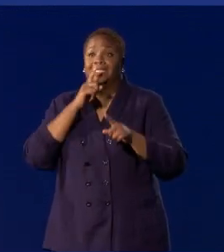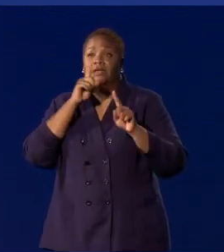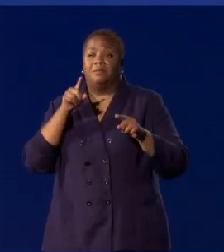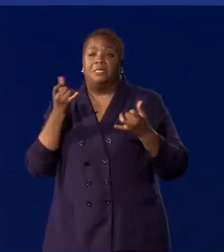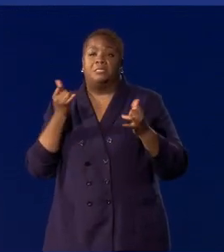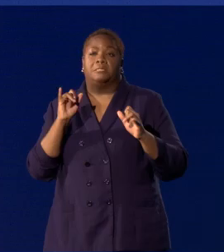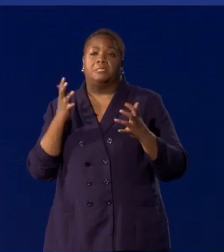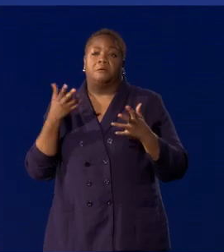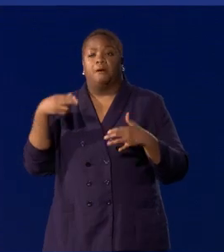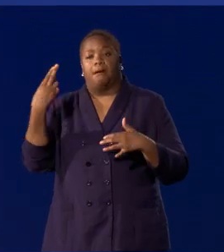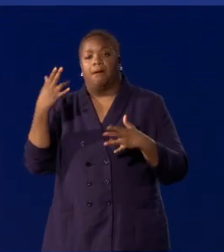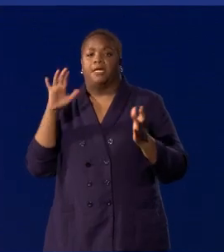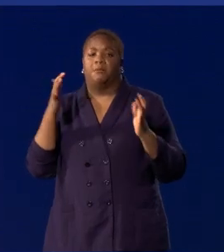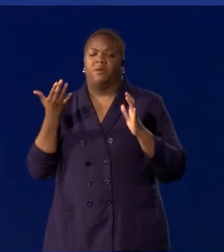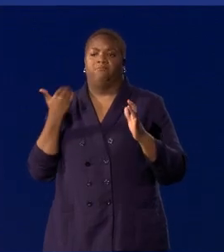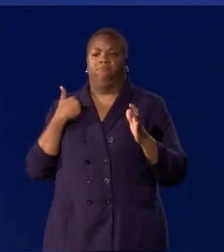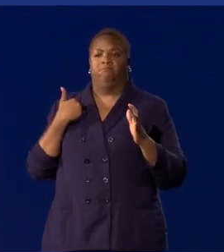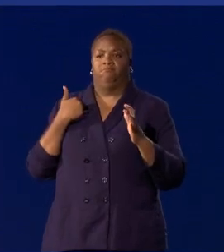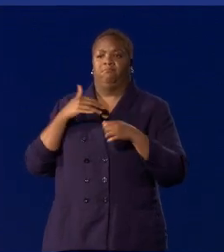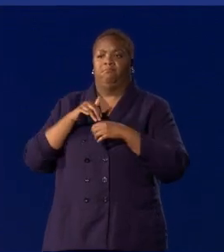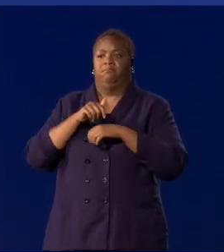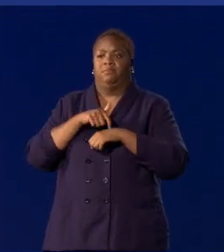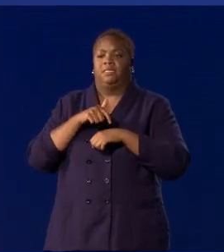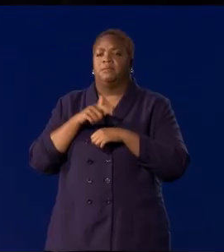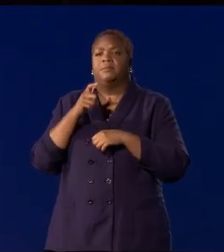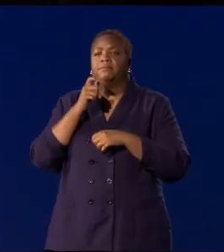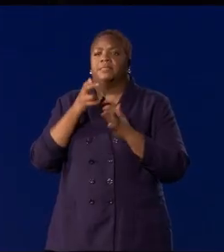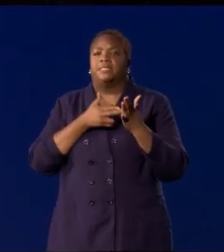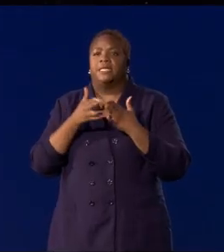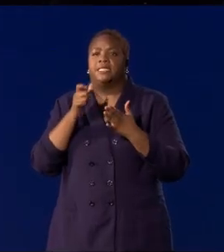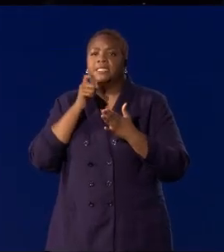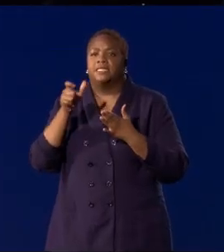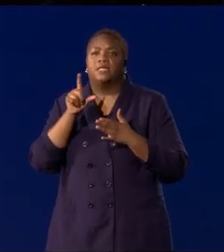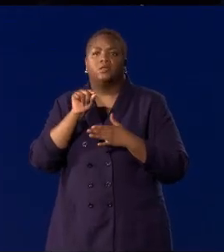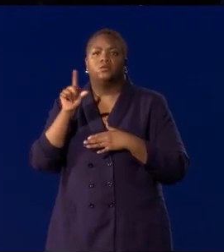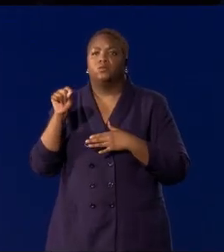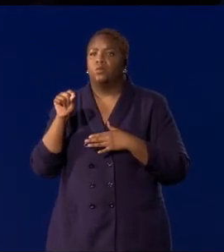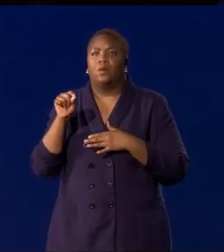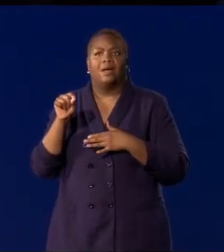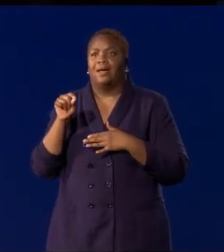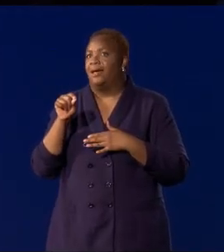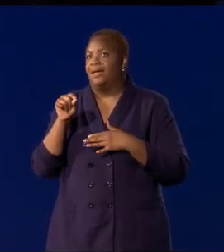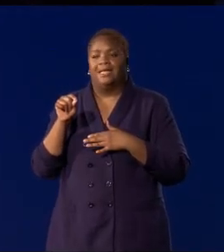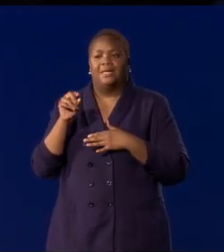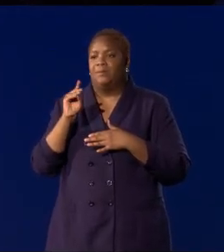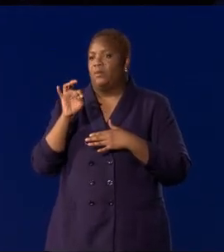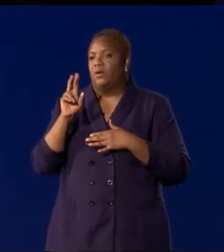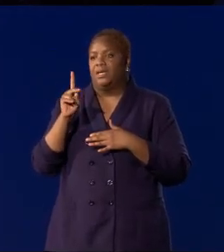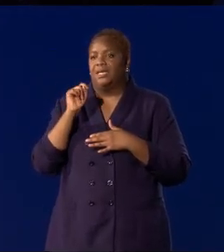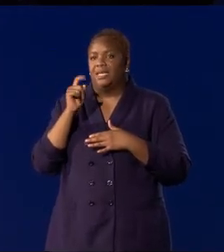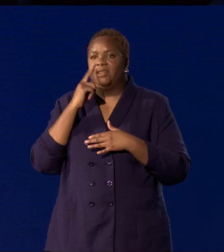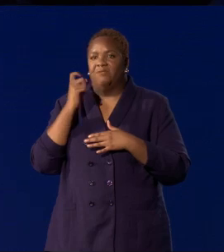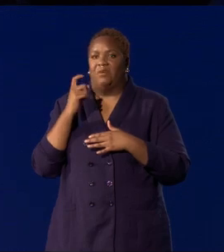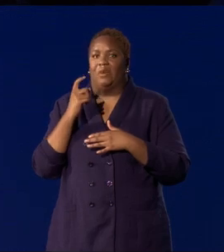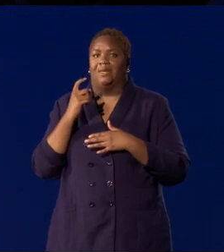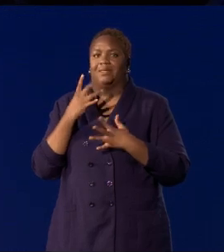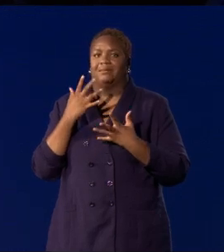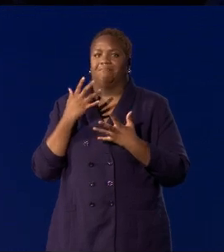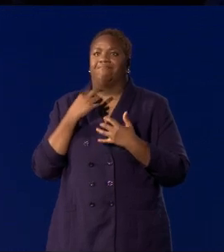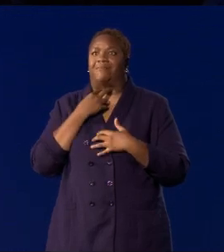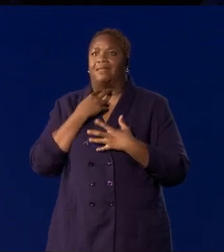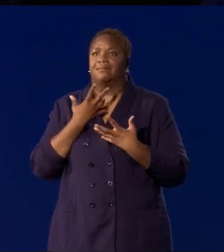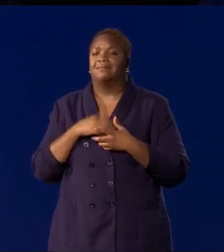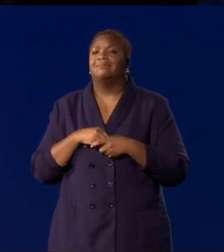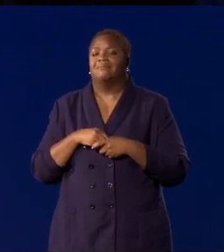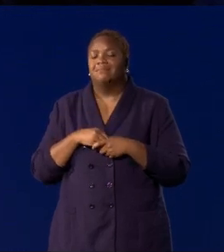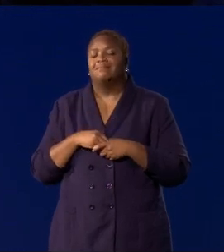relatively high compared to those levels. And it's honestly not like the 2020 market was anything to sneeze at in terms of tightness. Now,